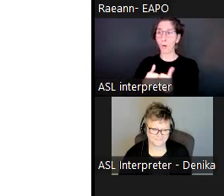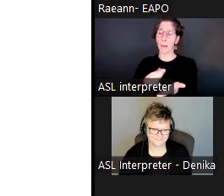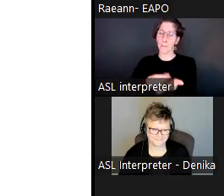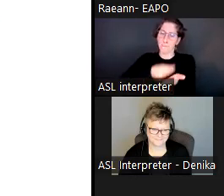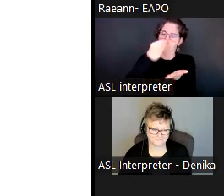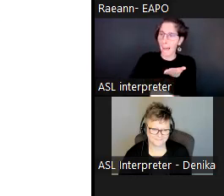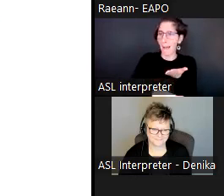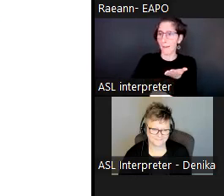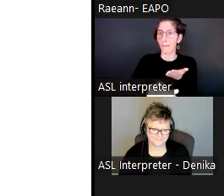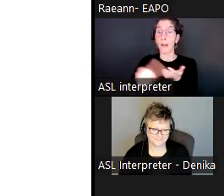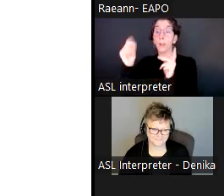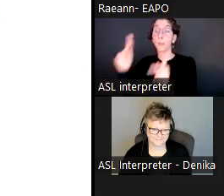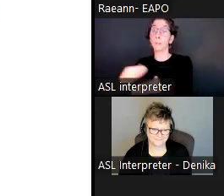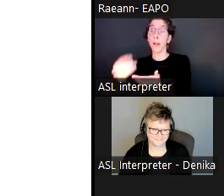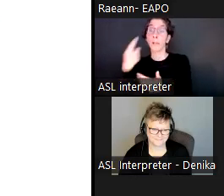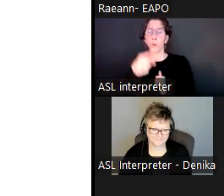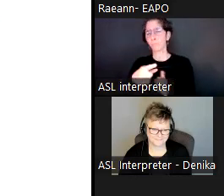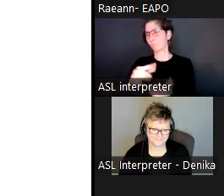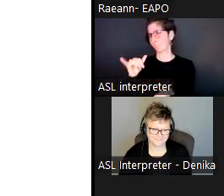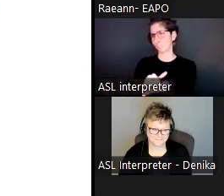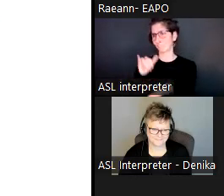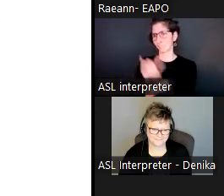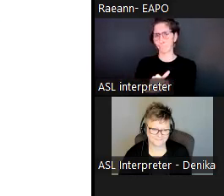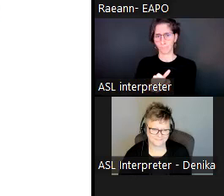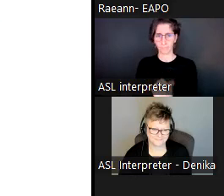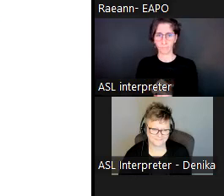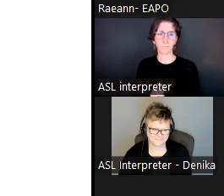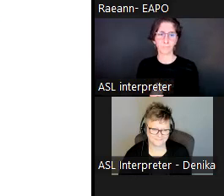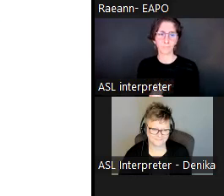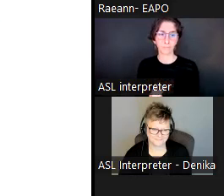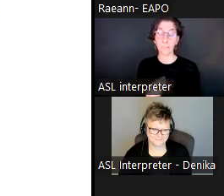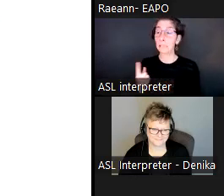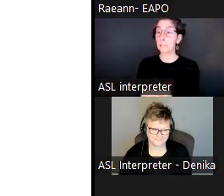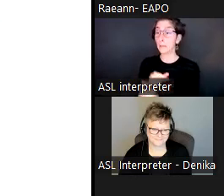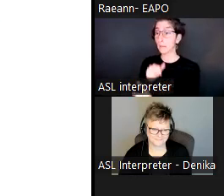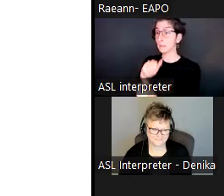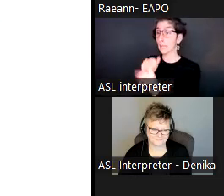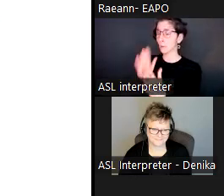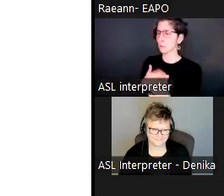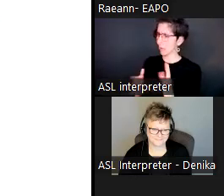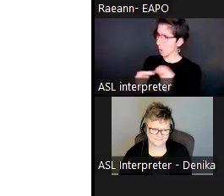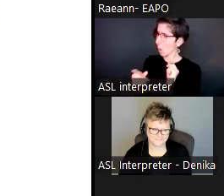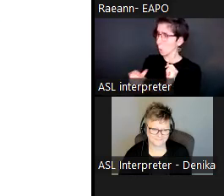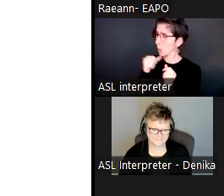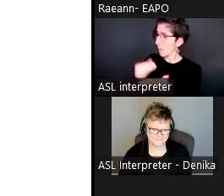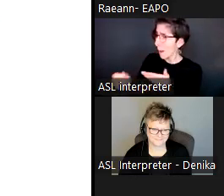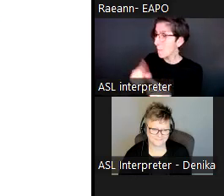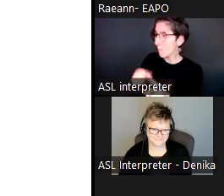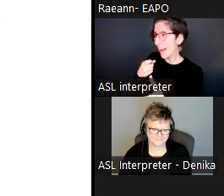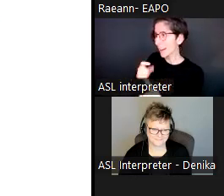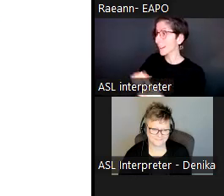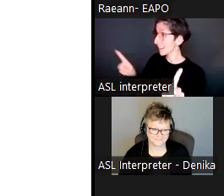your behalf. These scammers sometimes will say, oh no, you didn't purchase a ticket, but